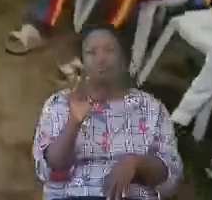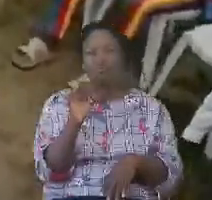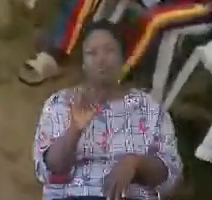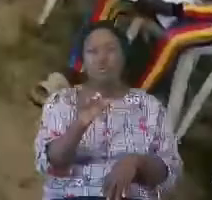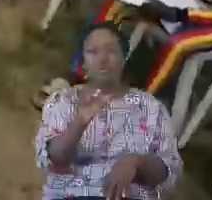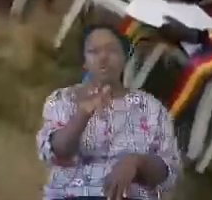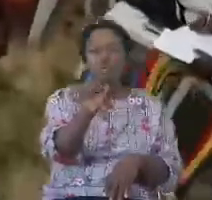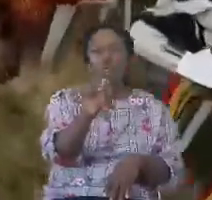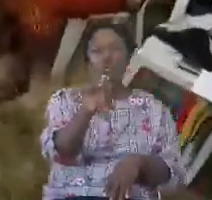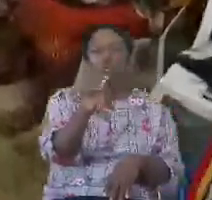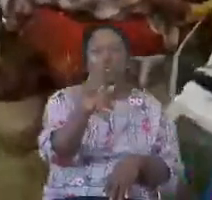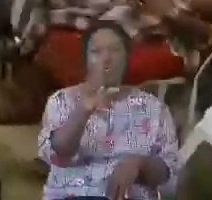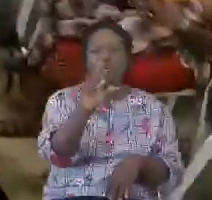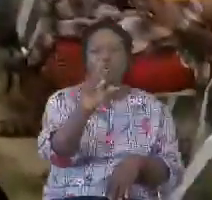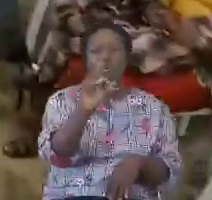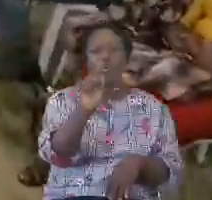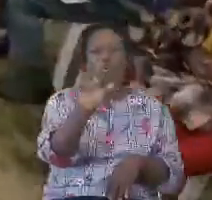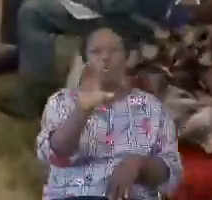of